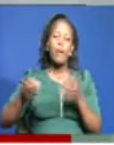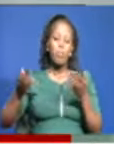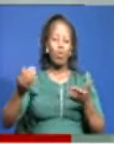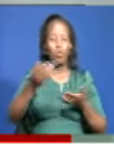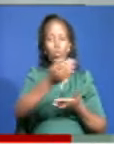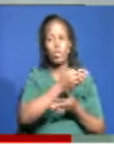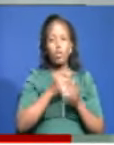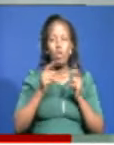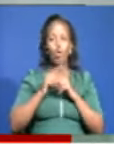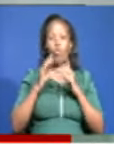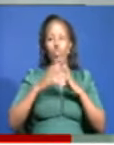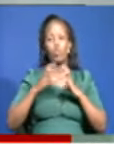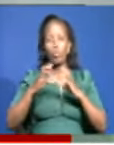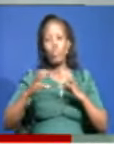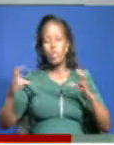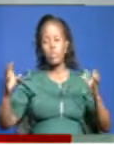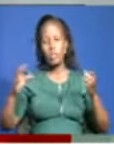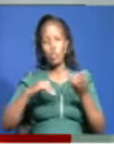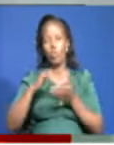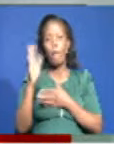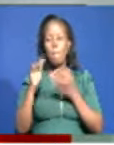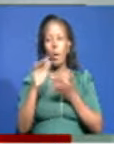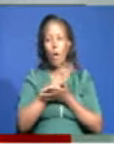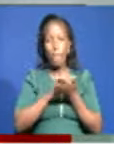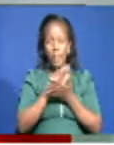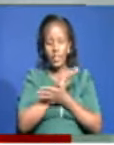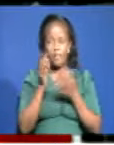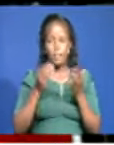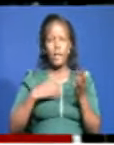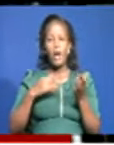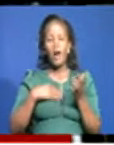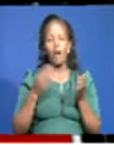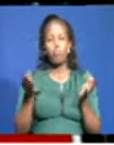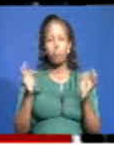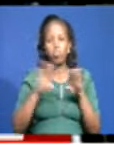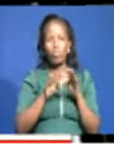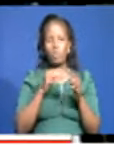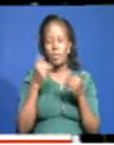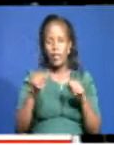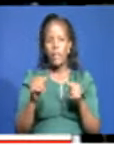tax base while sealing revenue leakages. Take a look.